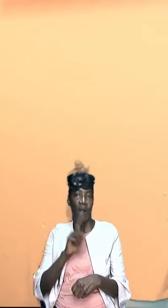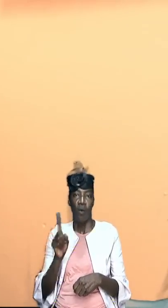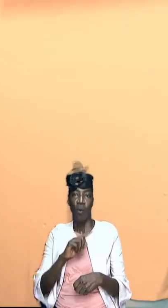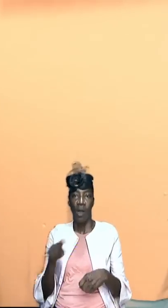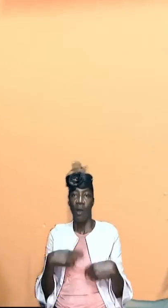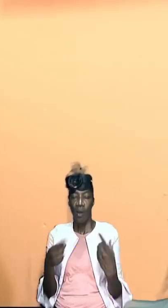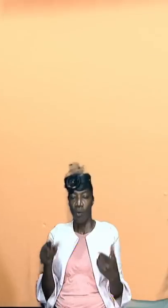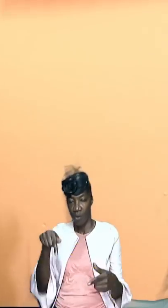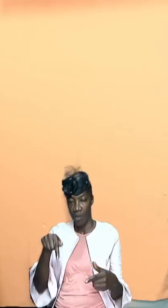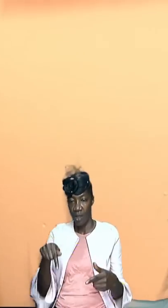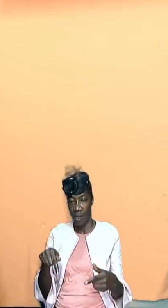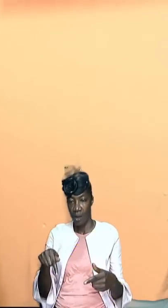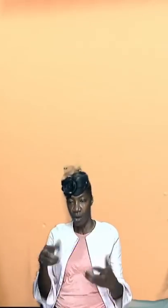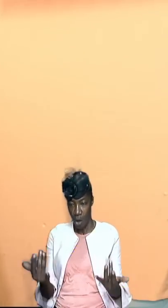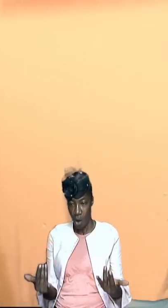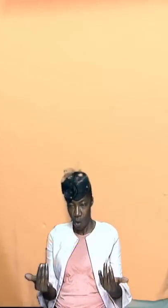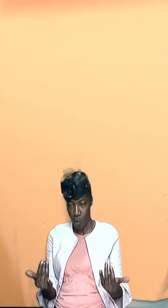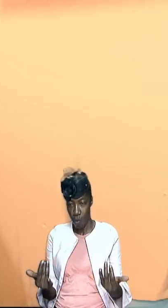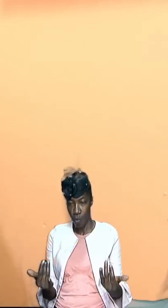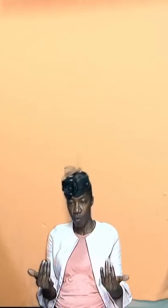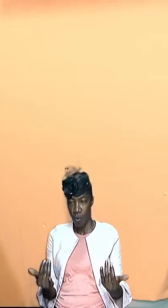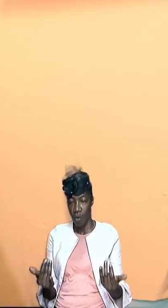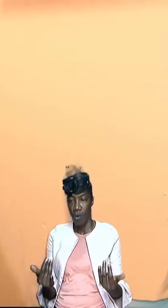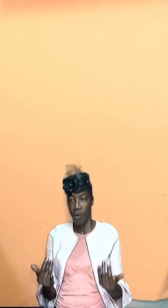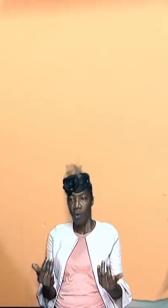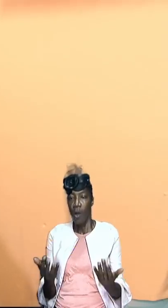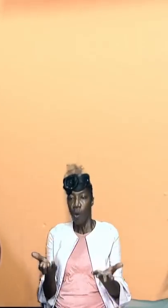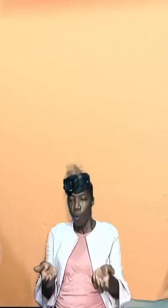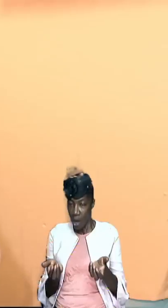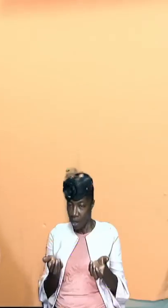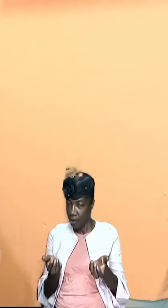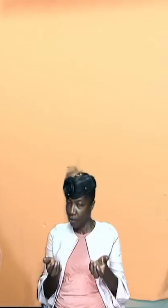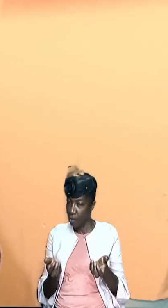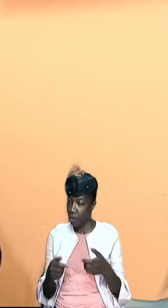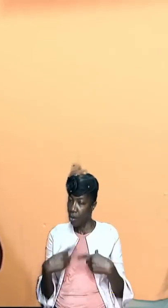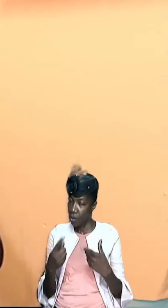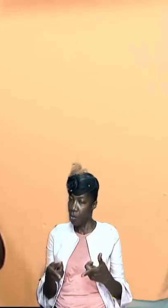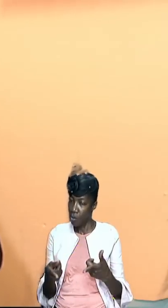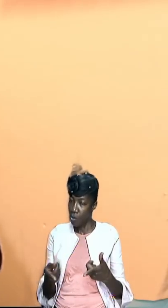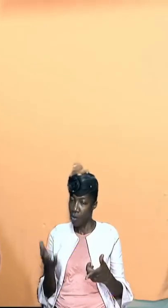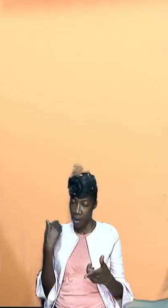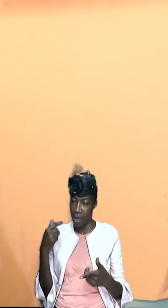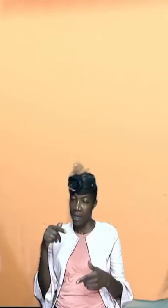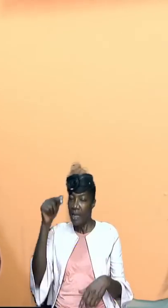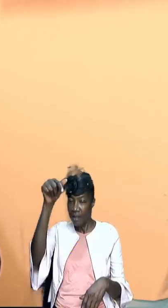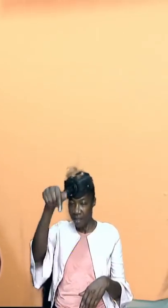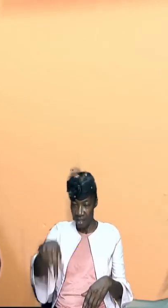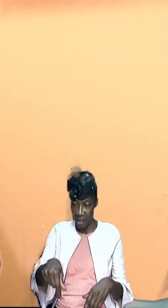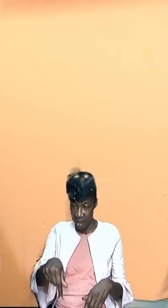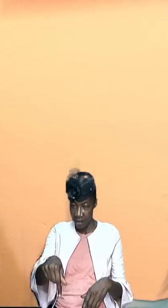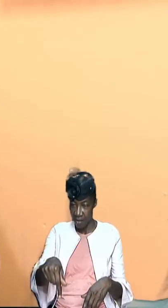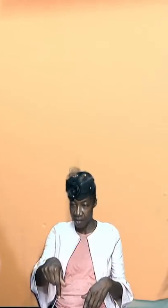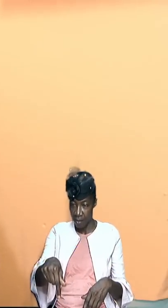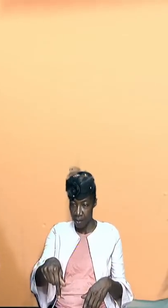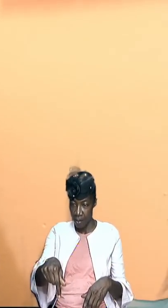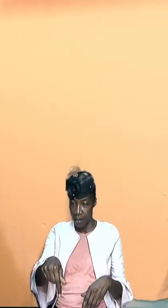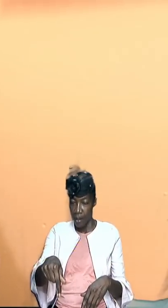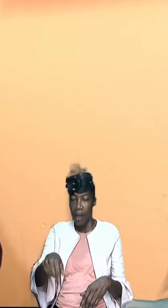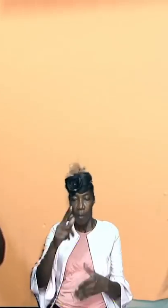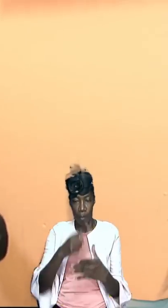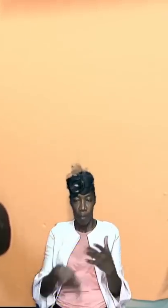this evening as we wrap it up, then I just want to take us back to this particular